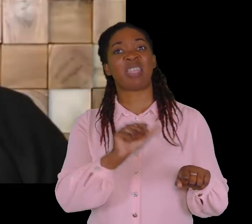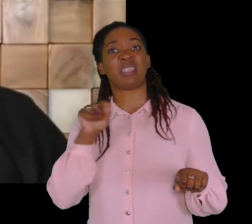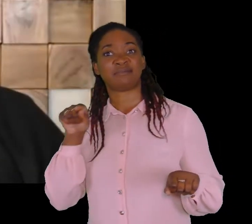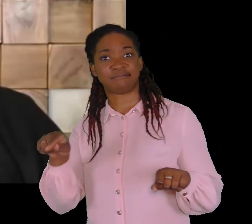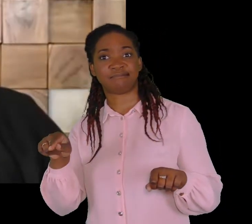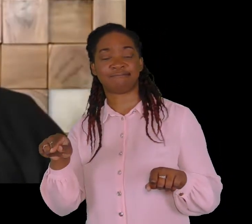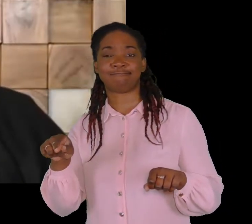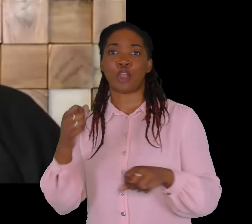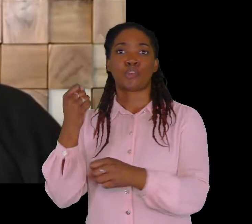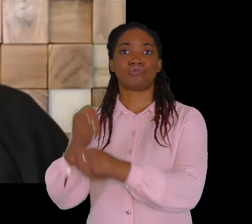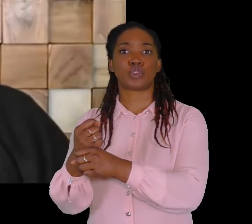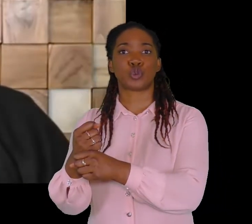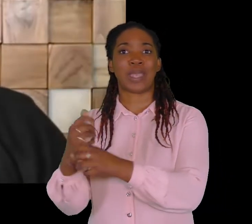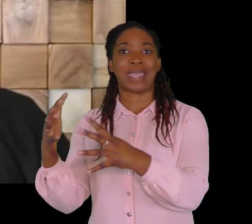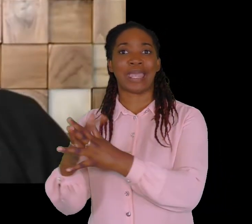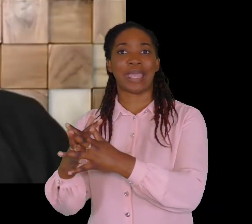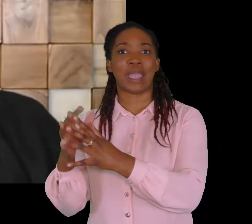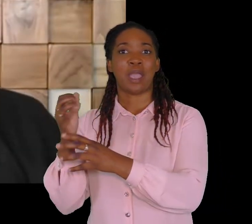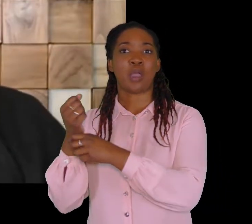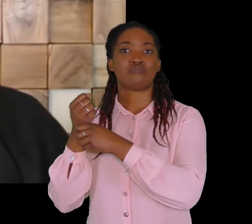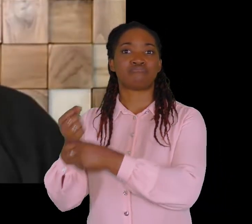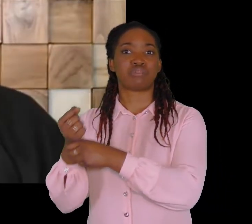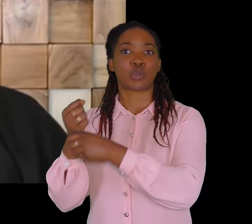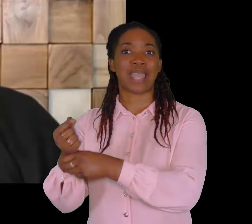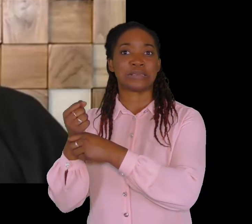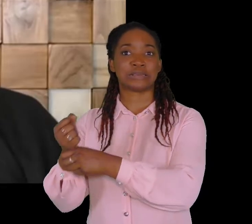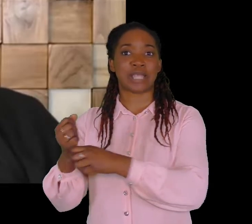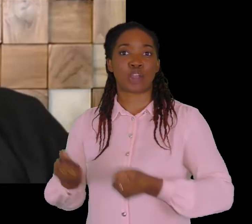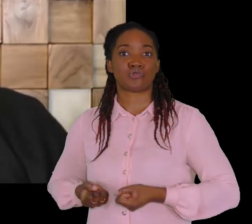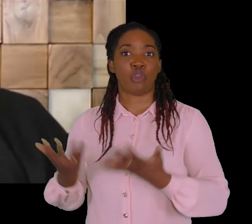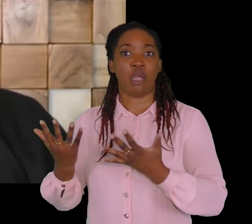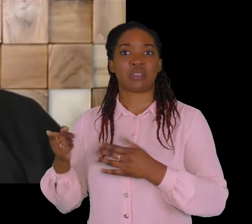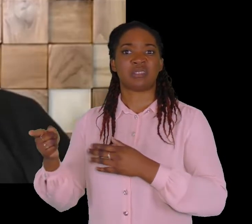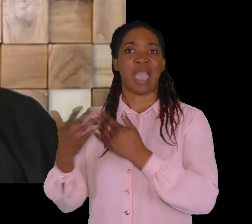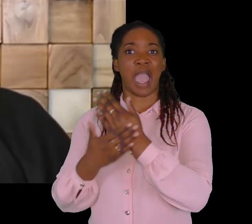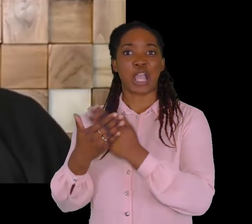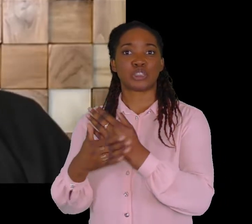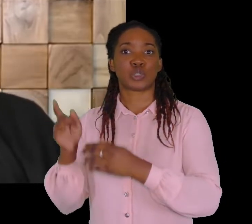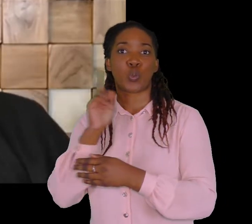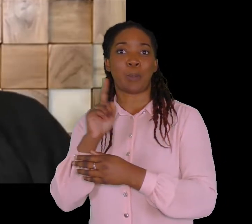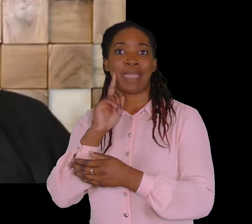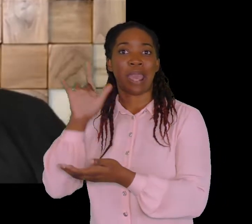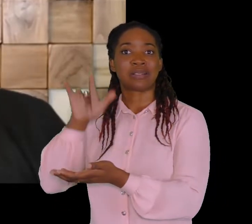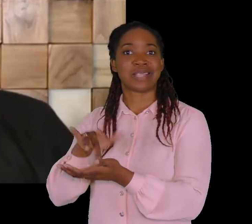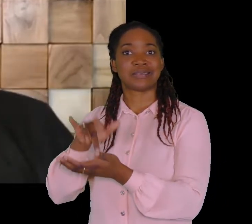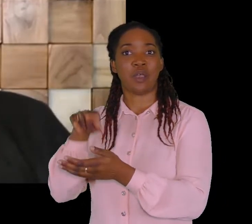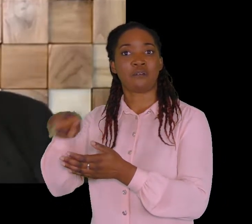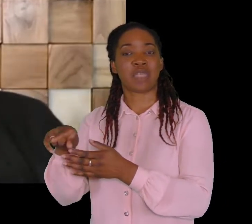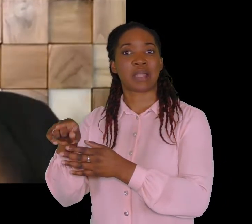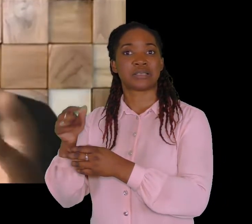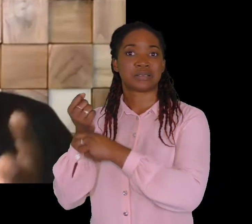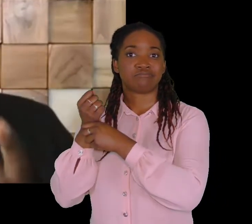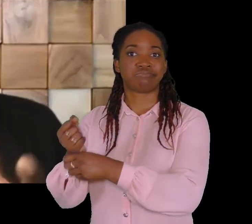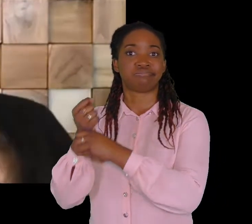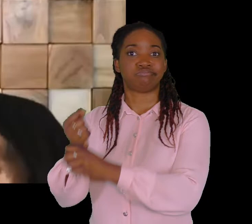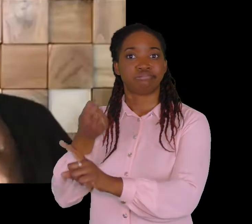strike, where Asian women were at the center of that movement and taking agency and radical kind of. So